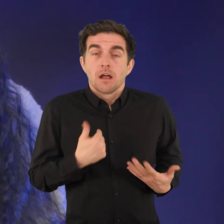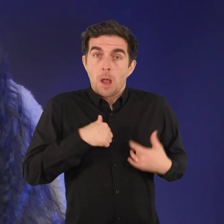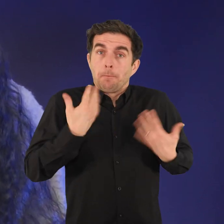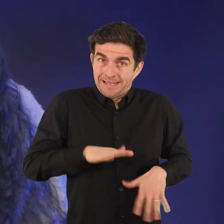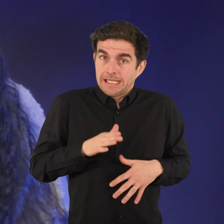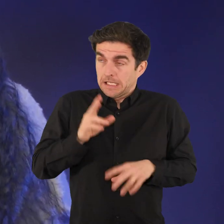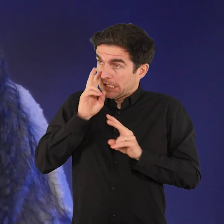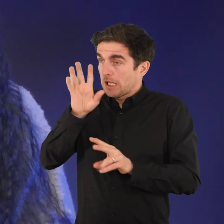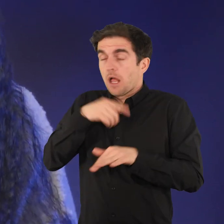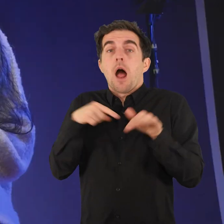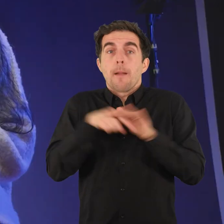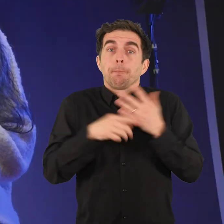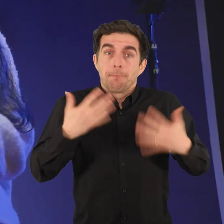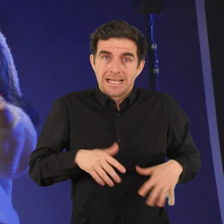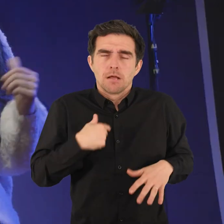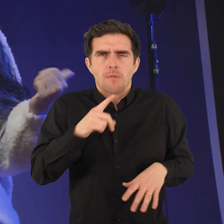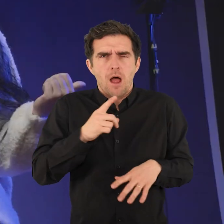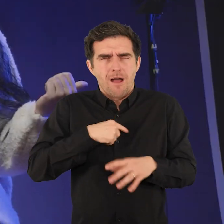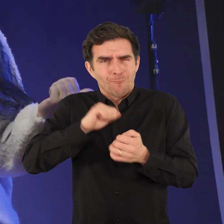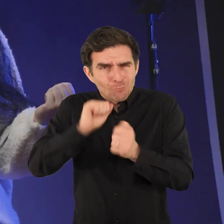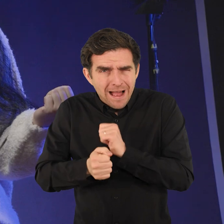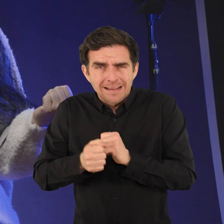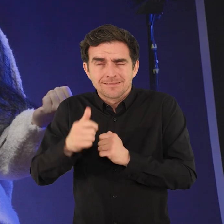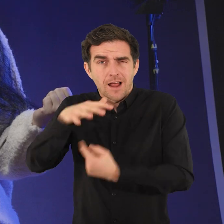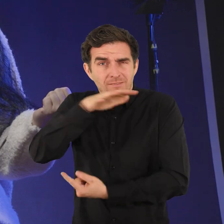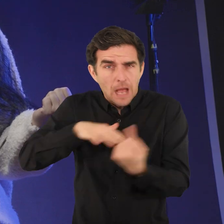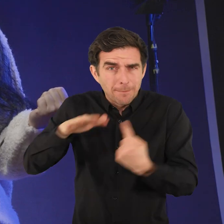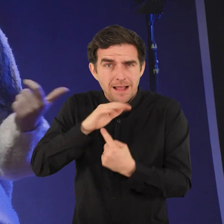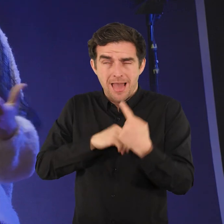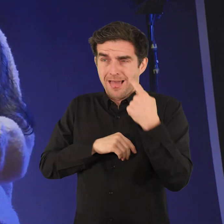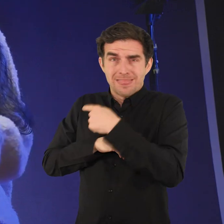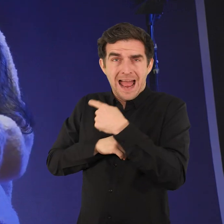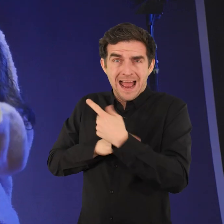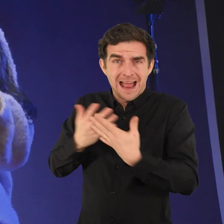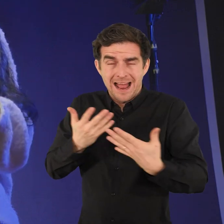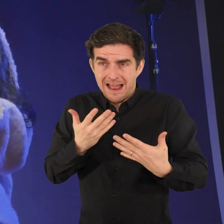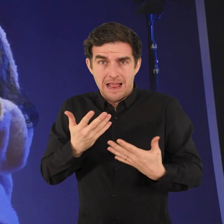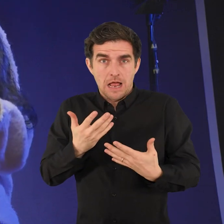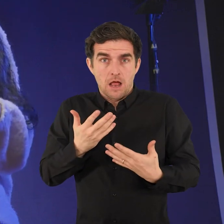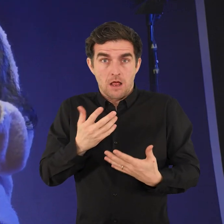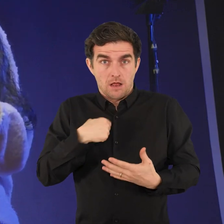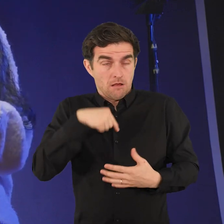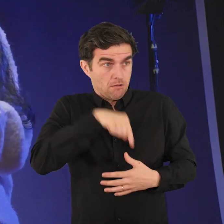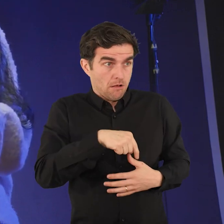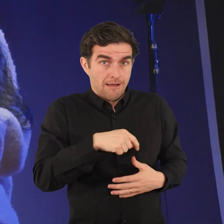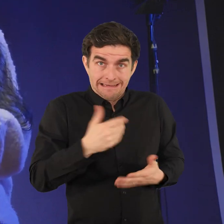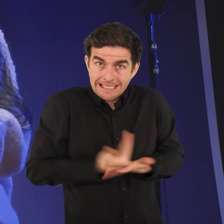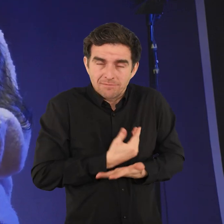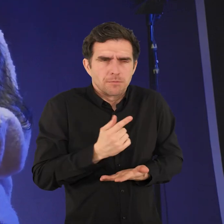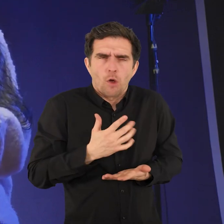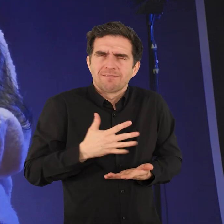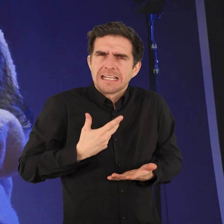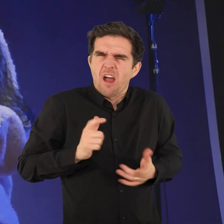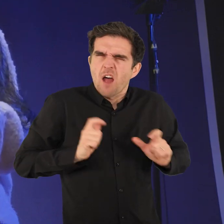I survived, but my friends and family is over there. And even though you're in a safe place, you don't feel